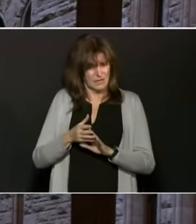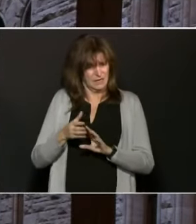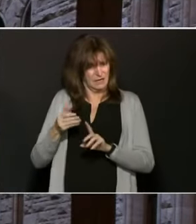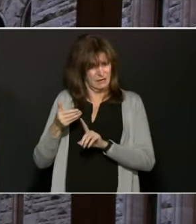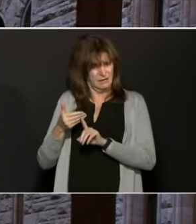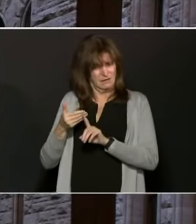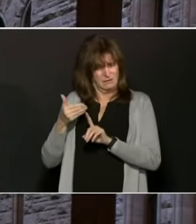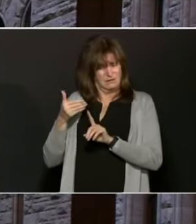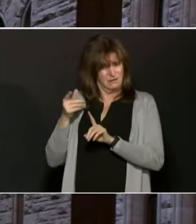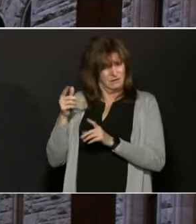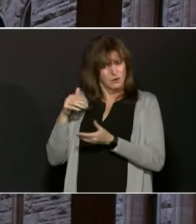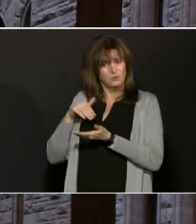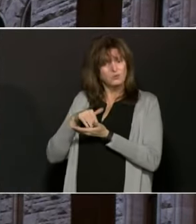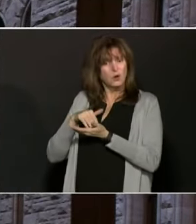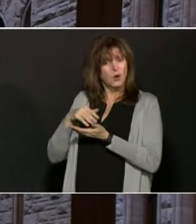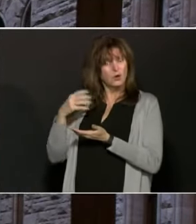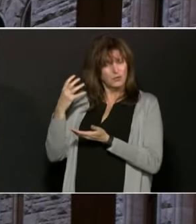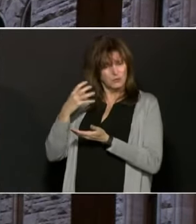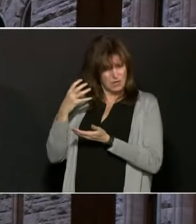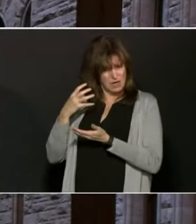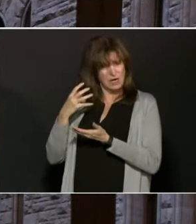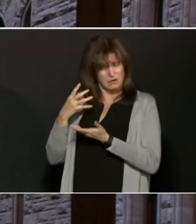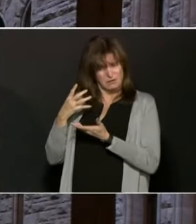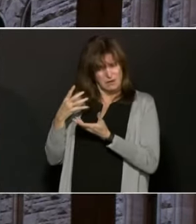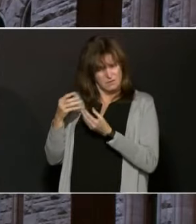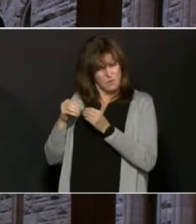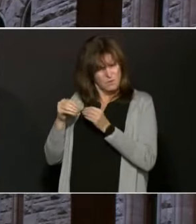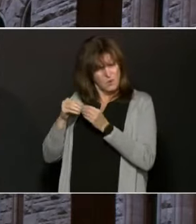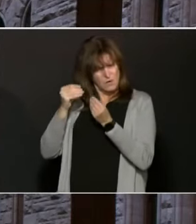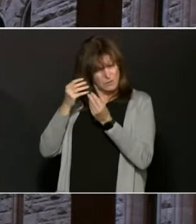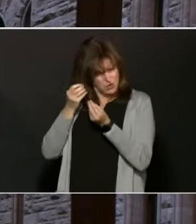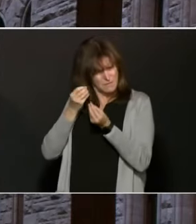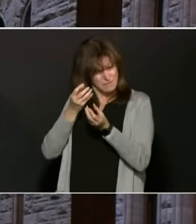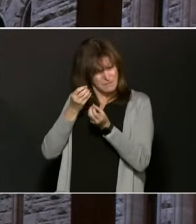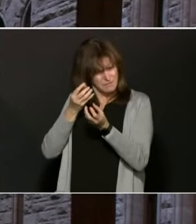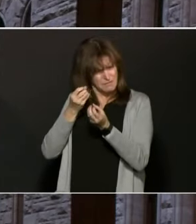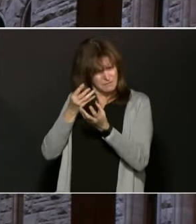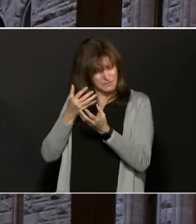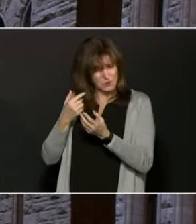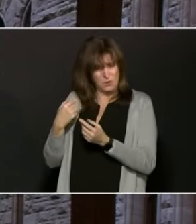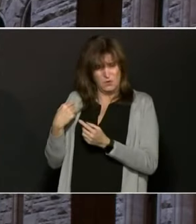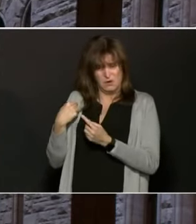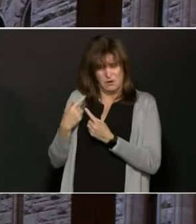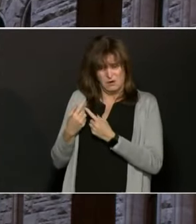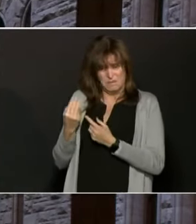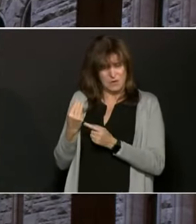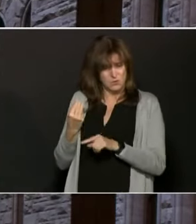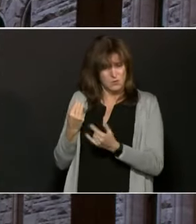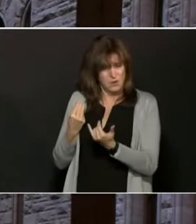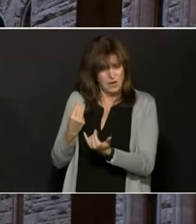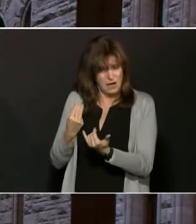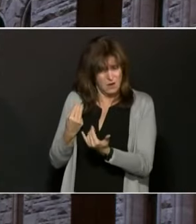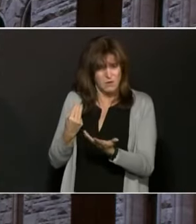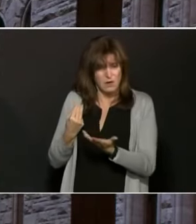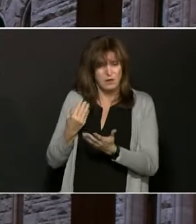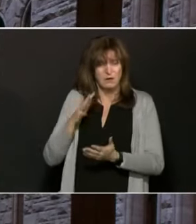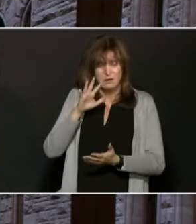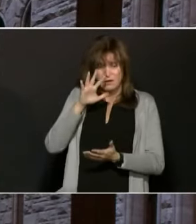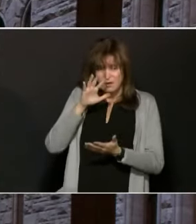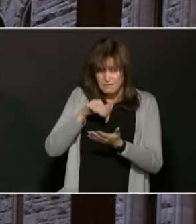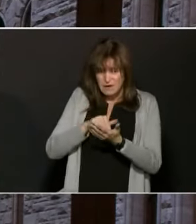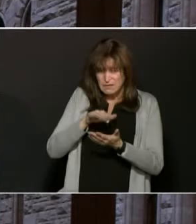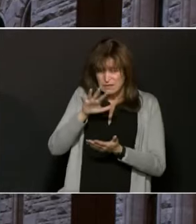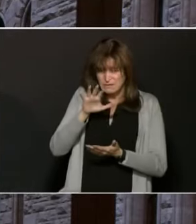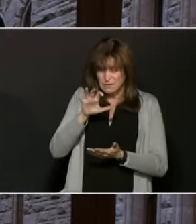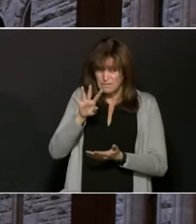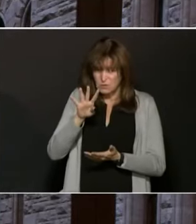that we have had an additional 5,549 cases since Monday, and we have today 1,983,